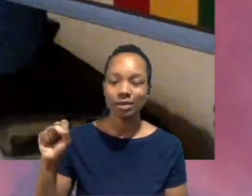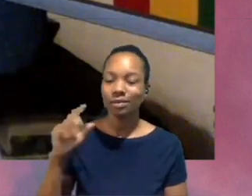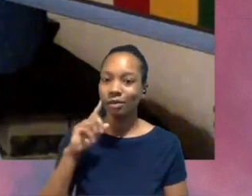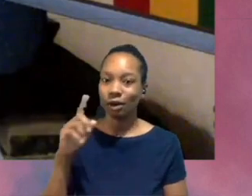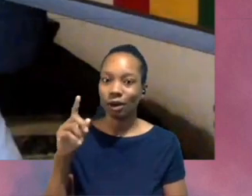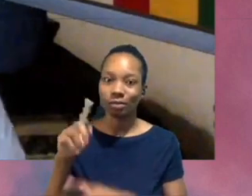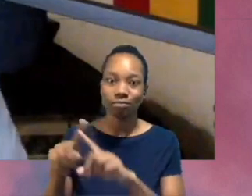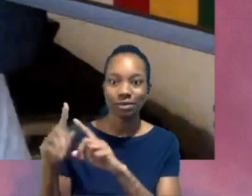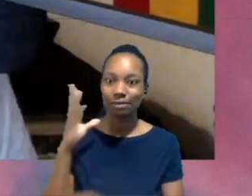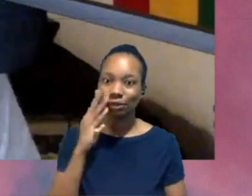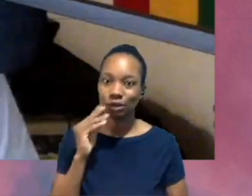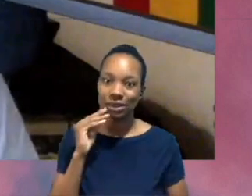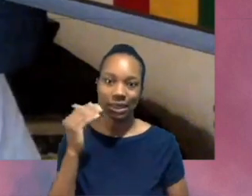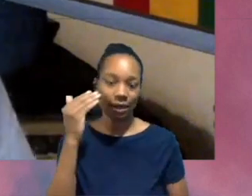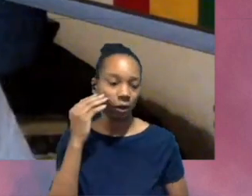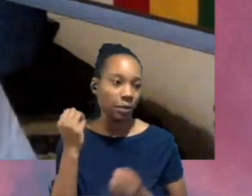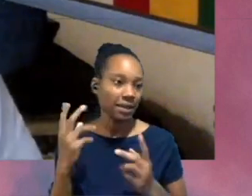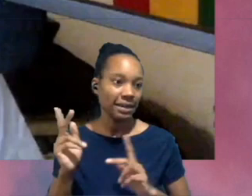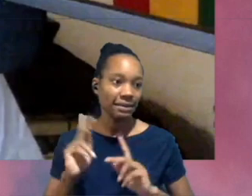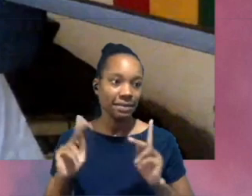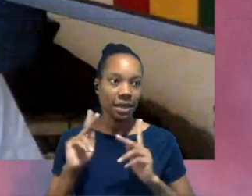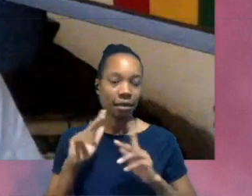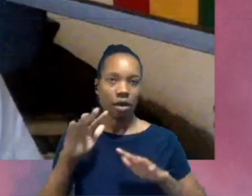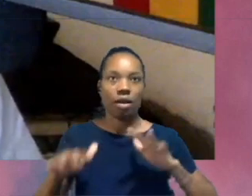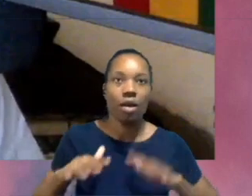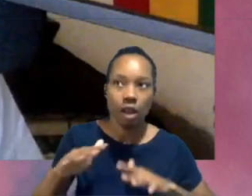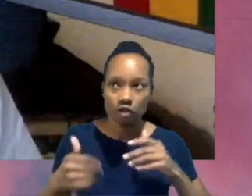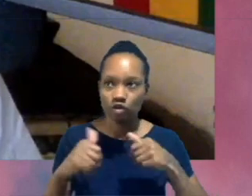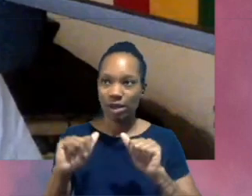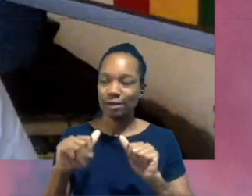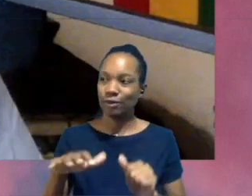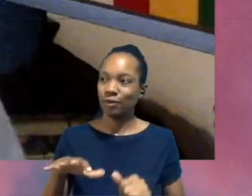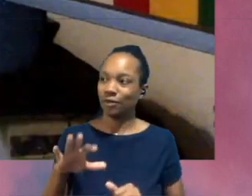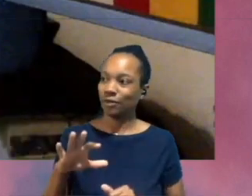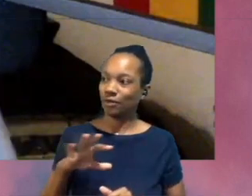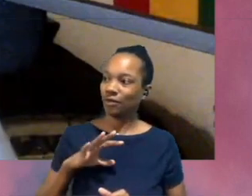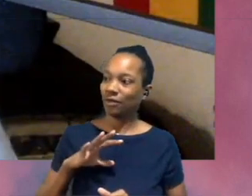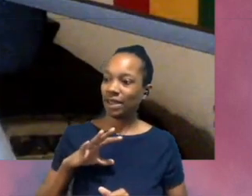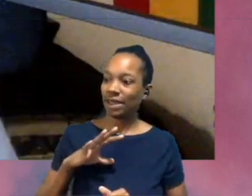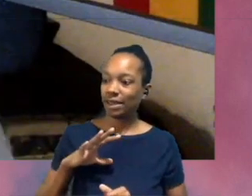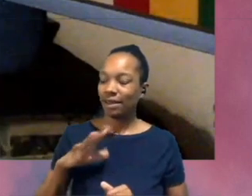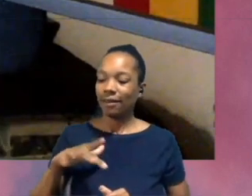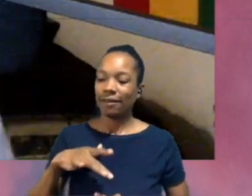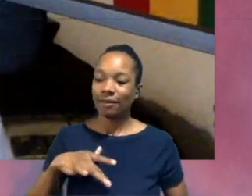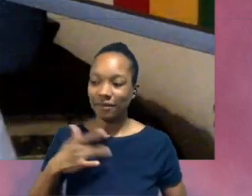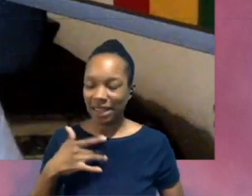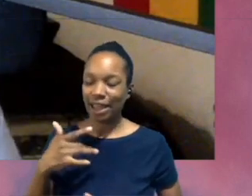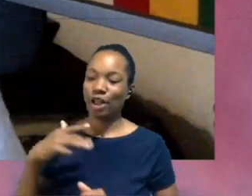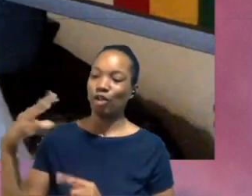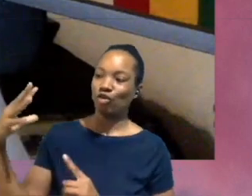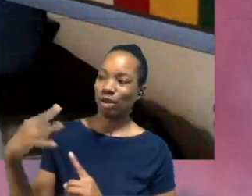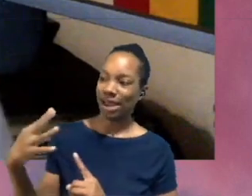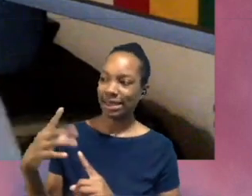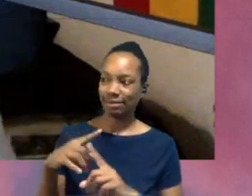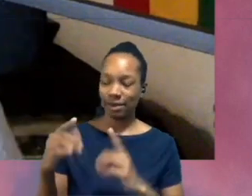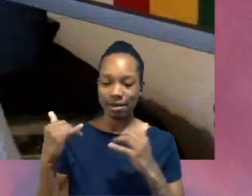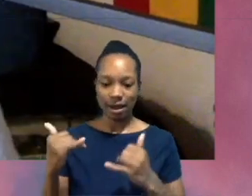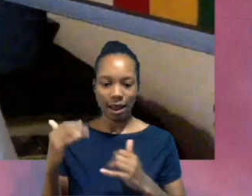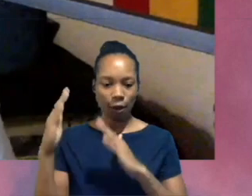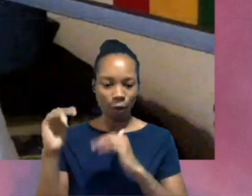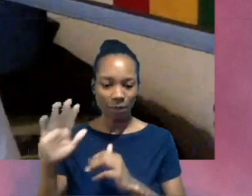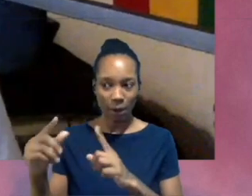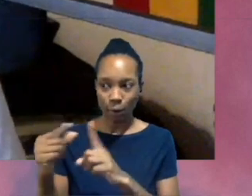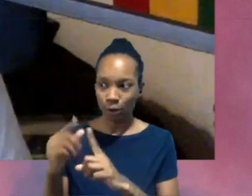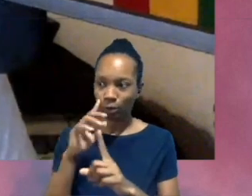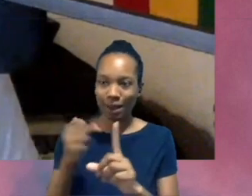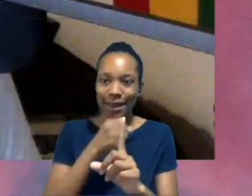of grace feels seen right now. Everyone who also hopes that their words find someone and hopes that their loved